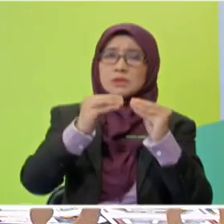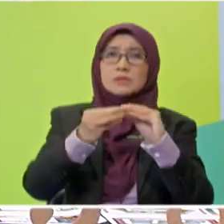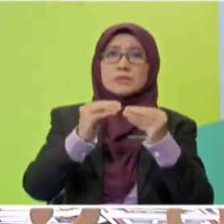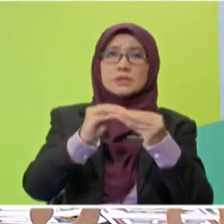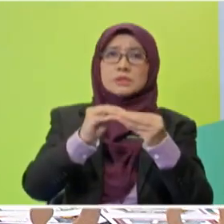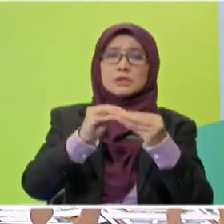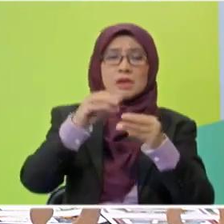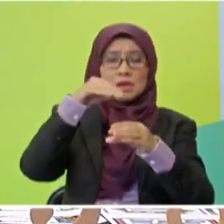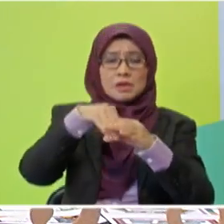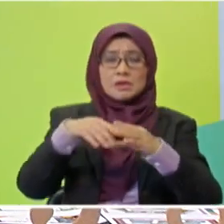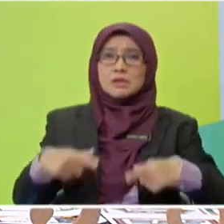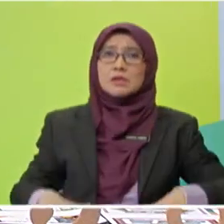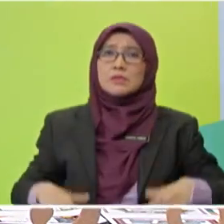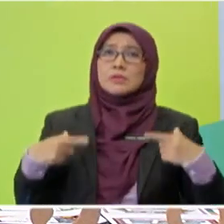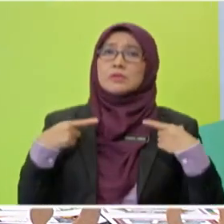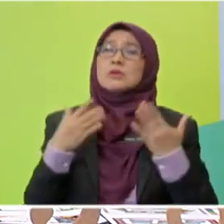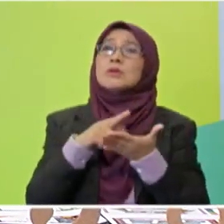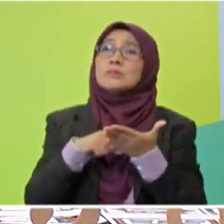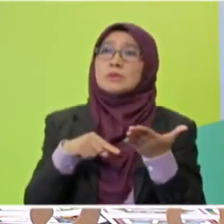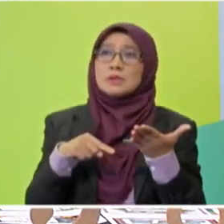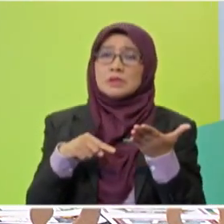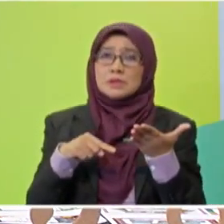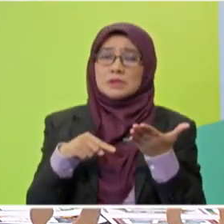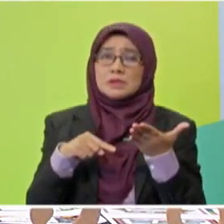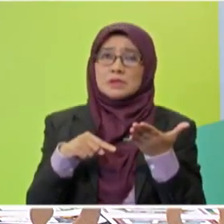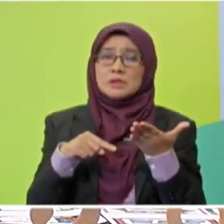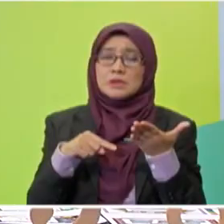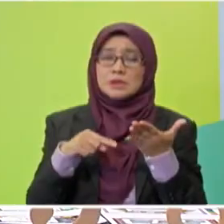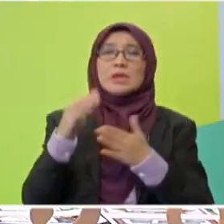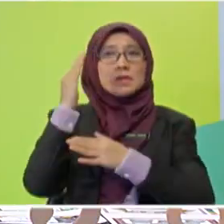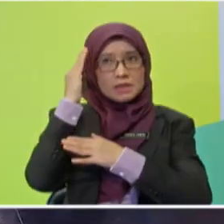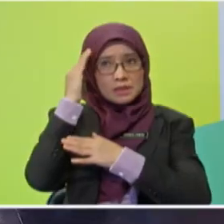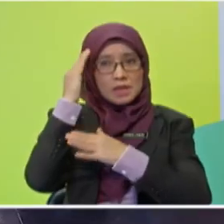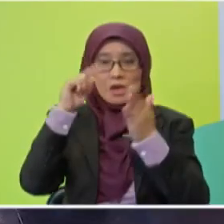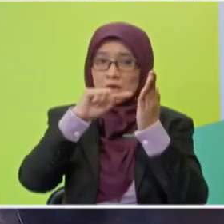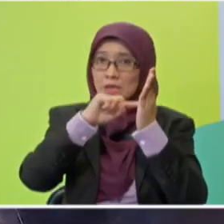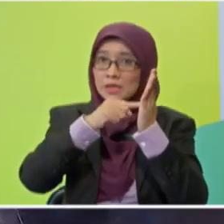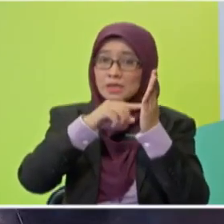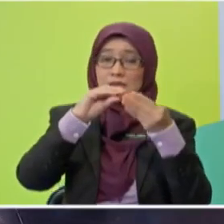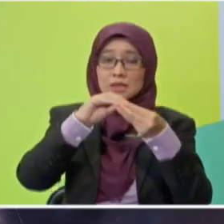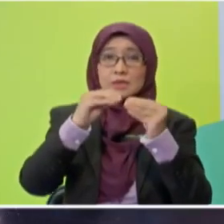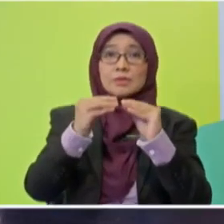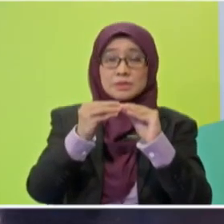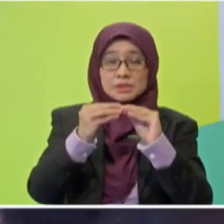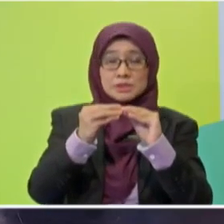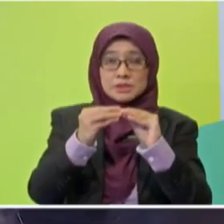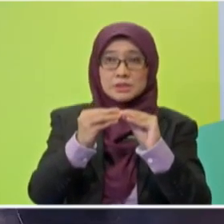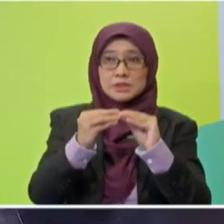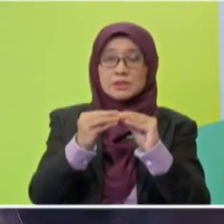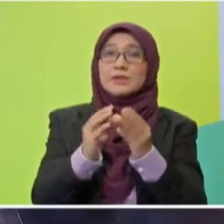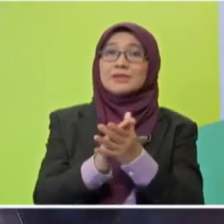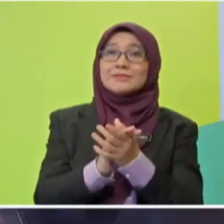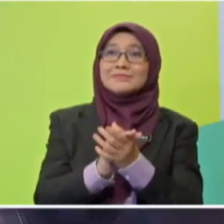I would at least know the number of decimal places. Okay, while you're thinking about it, Right. okay, let's test